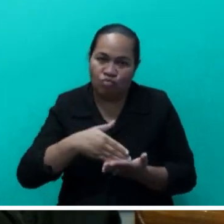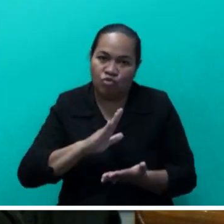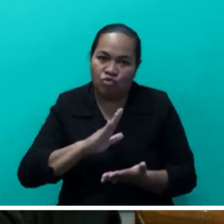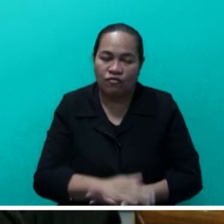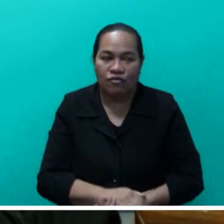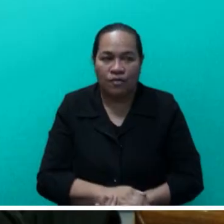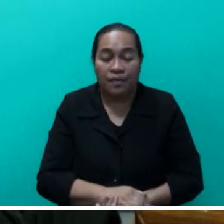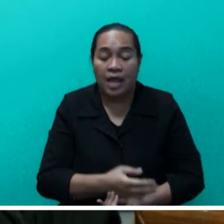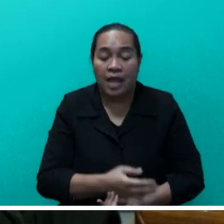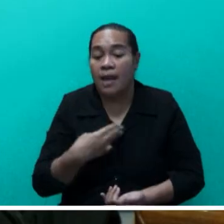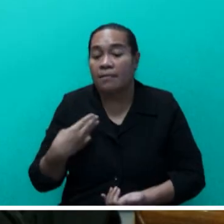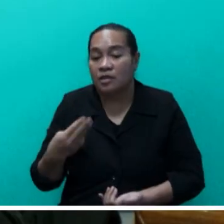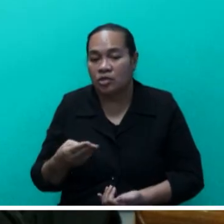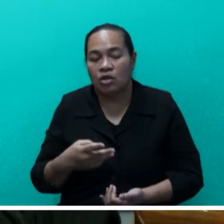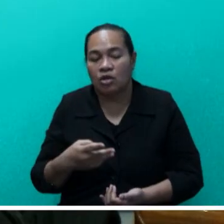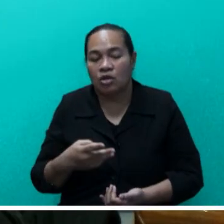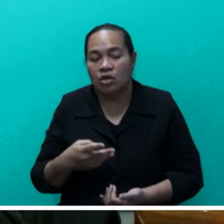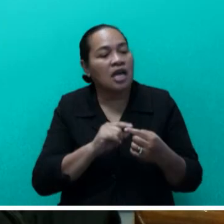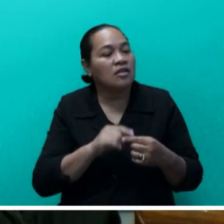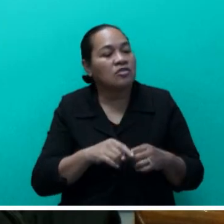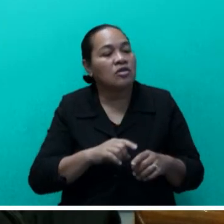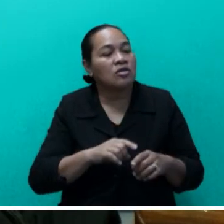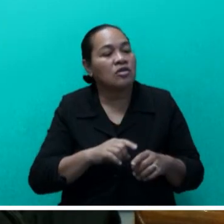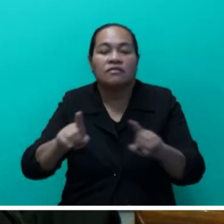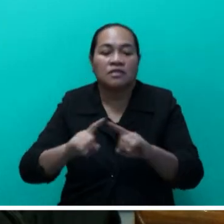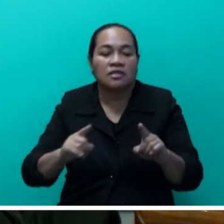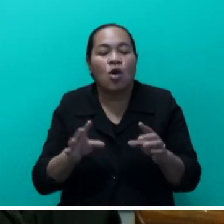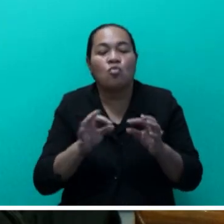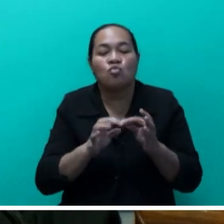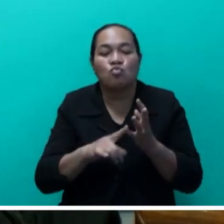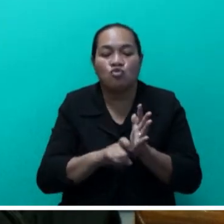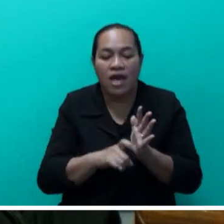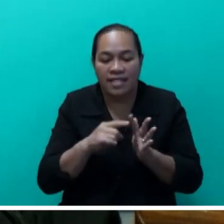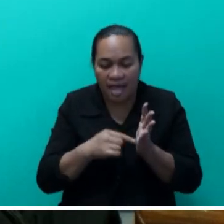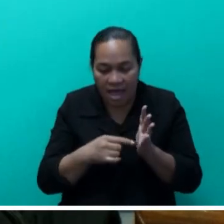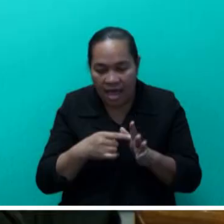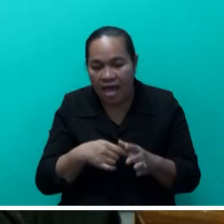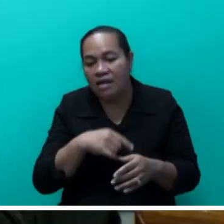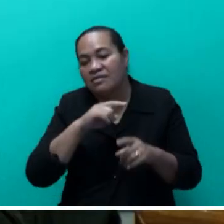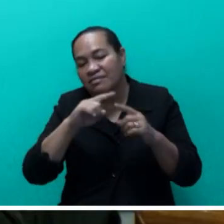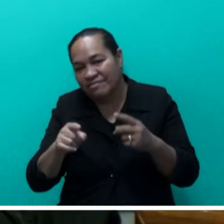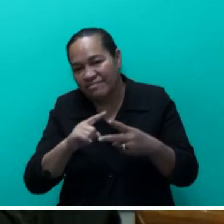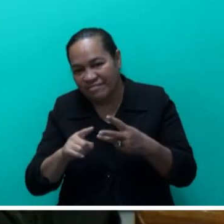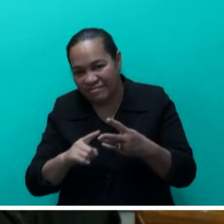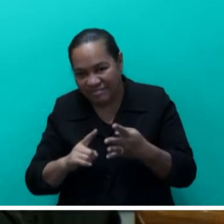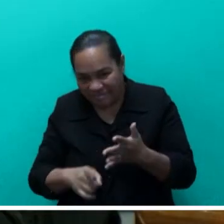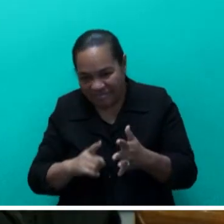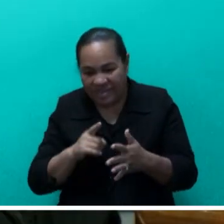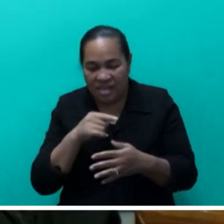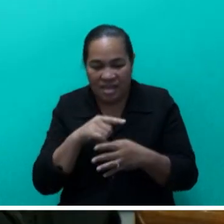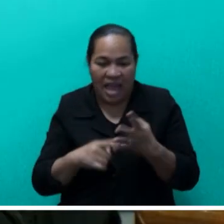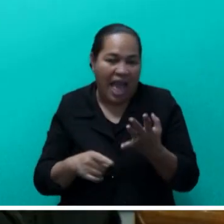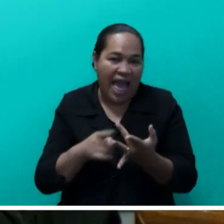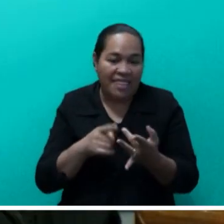The Ministry is extending its outreach to other villages, including Bureta, Loboni, Tavia, Armundi, and Ruguruku from this Friday into